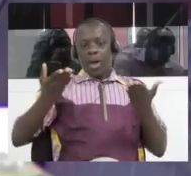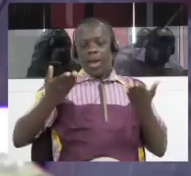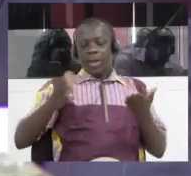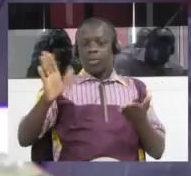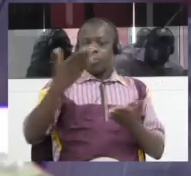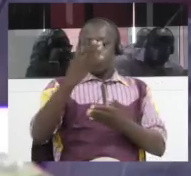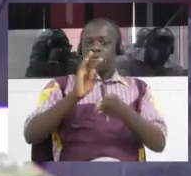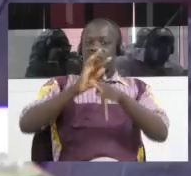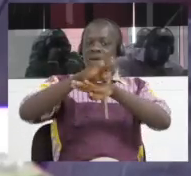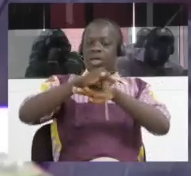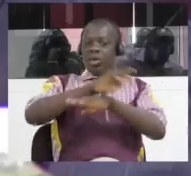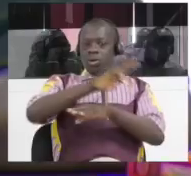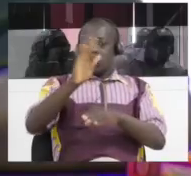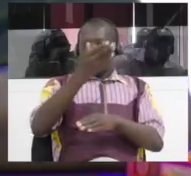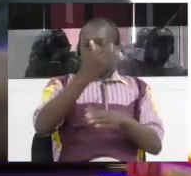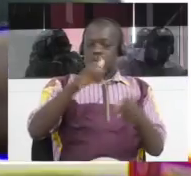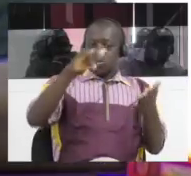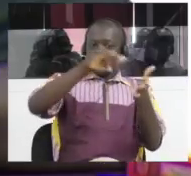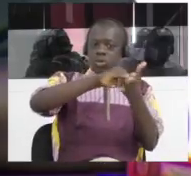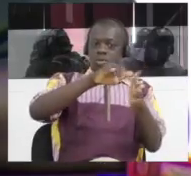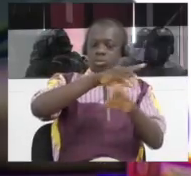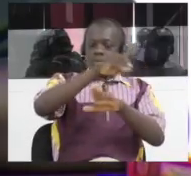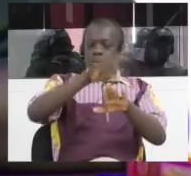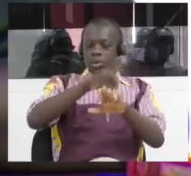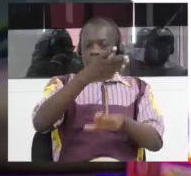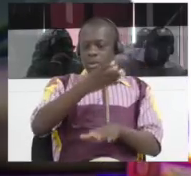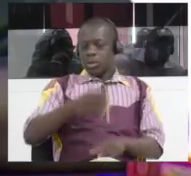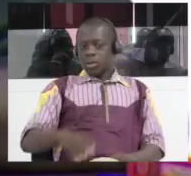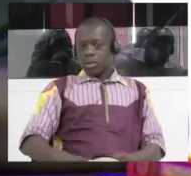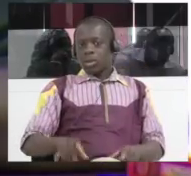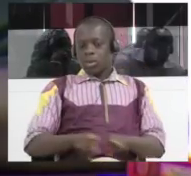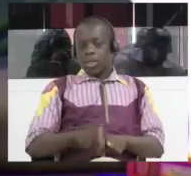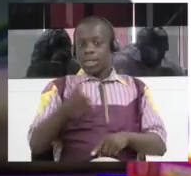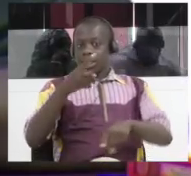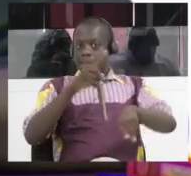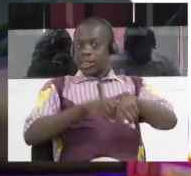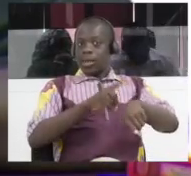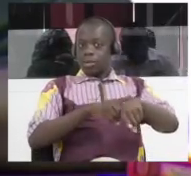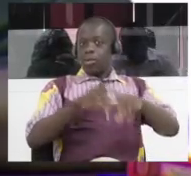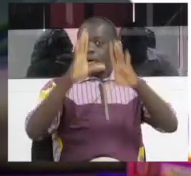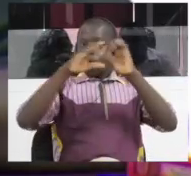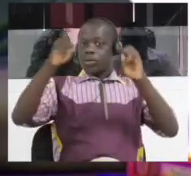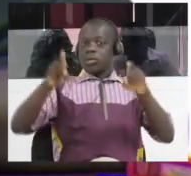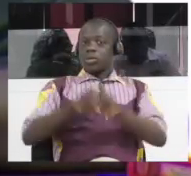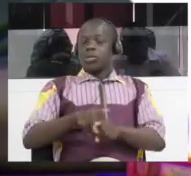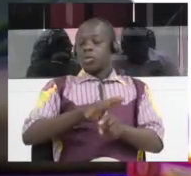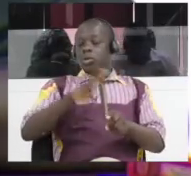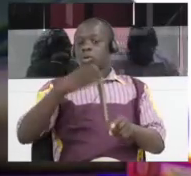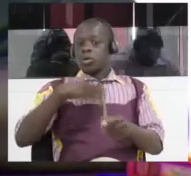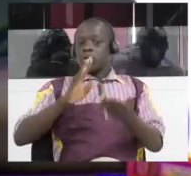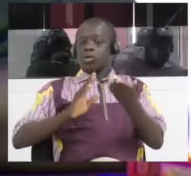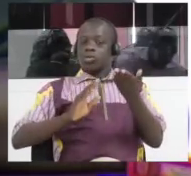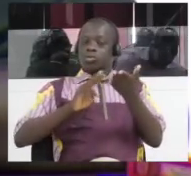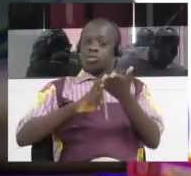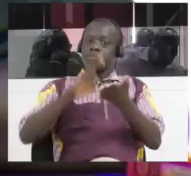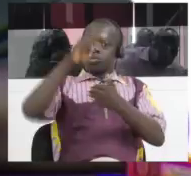Barracks instead of Yundum Barracks? Because at that time, as officers, we didn't want to